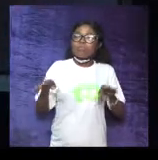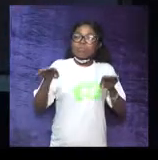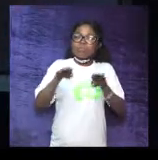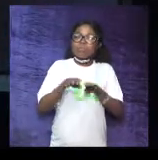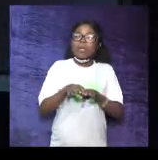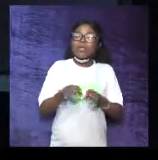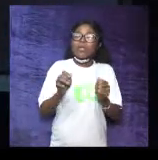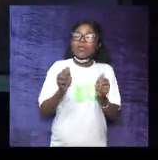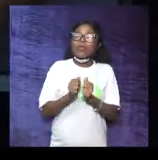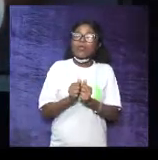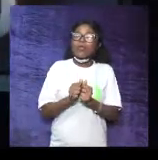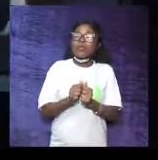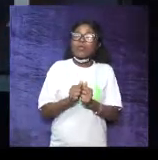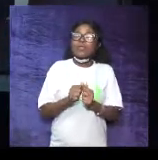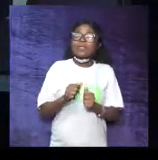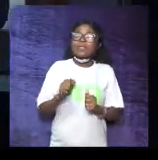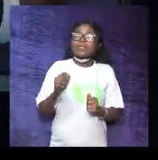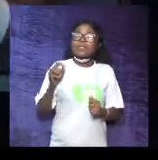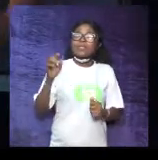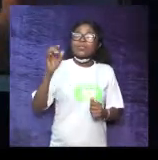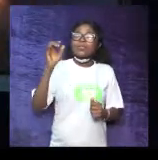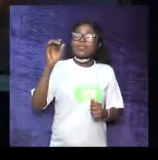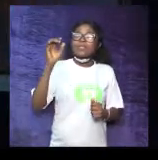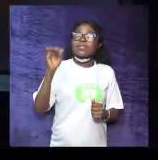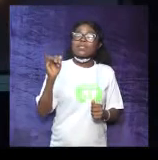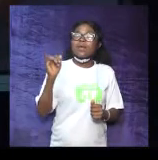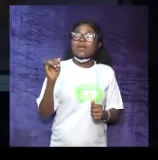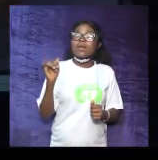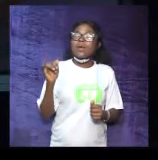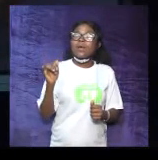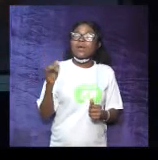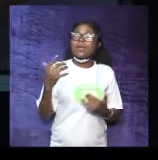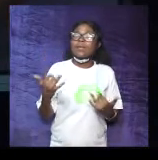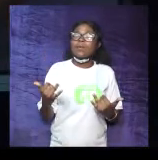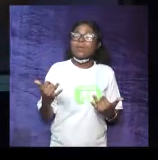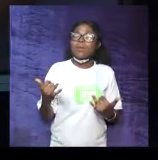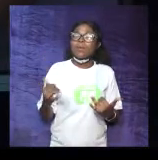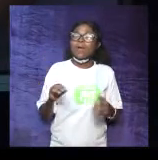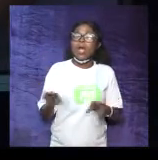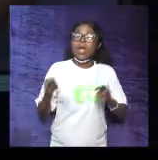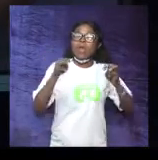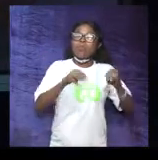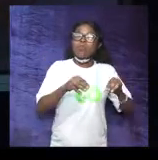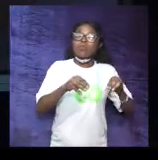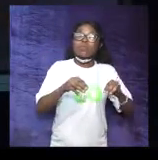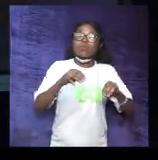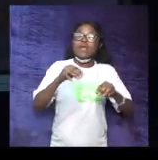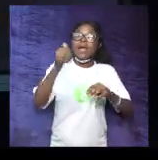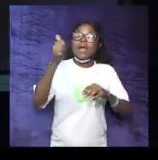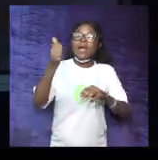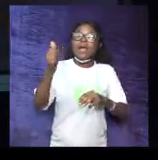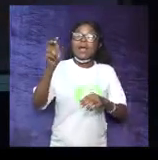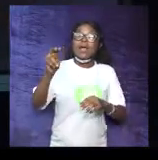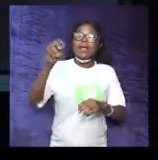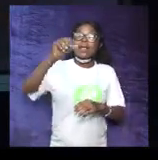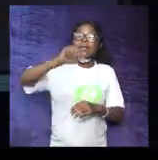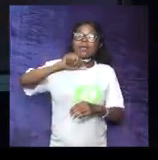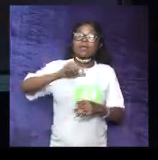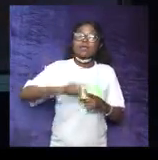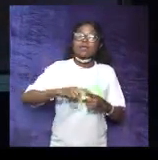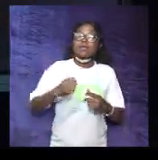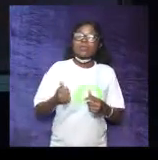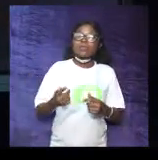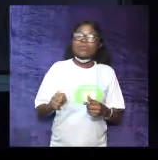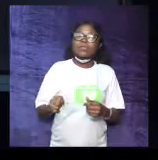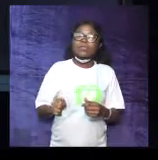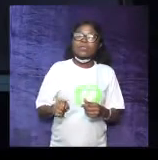see, now I'm drawing my F this way, my F is facing the top. So now, I put an angle to the right, I also put an angle to